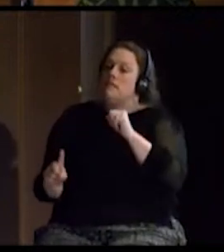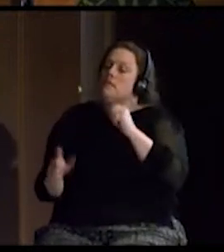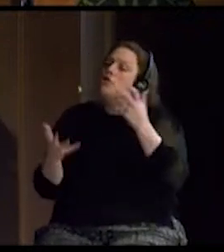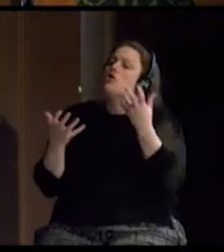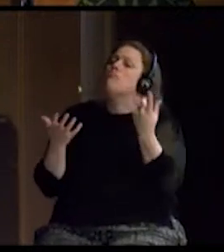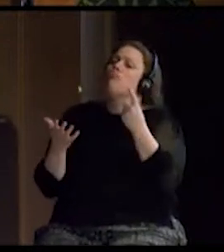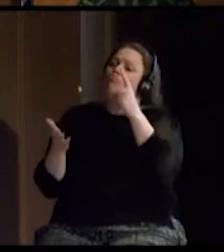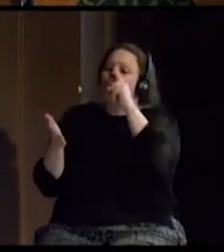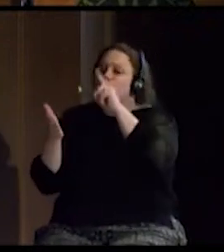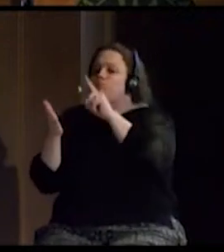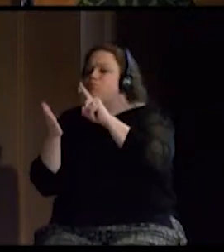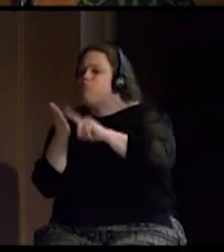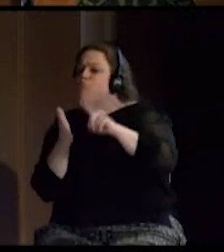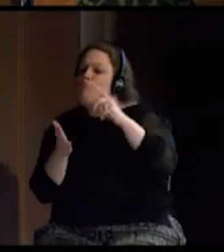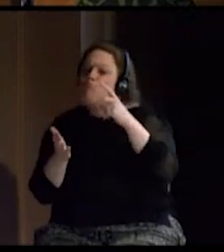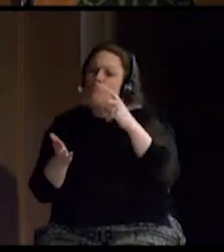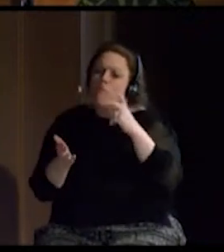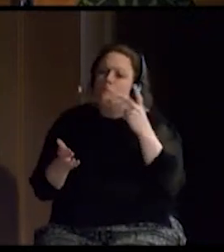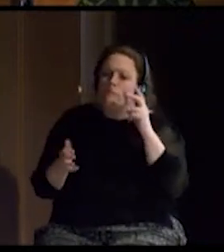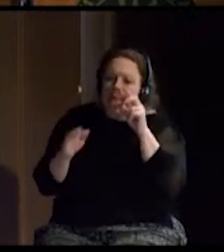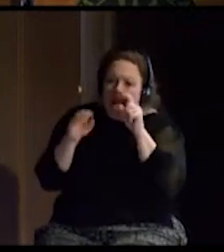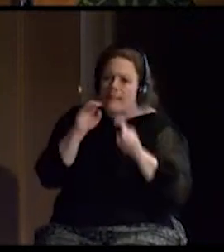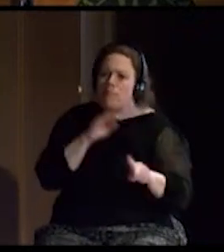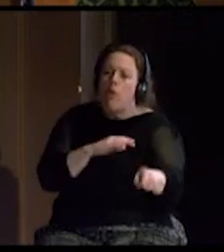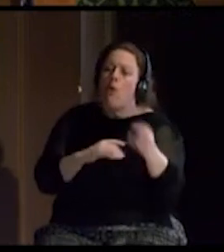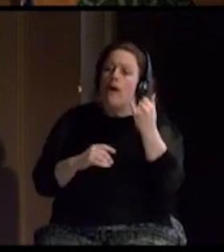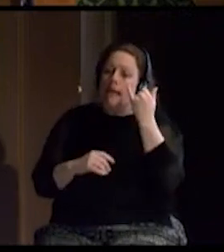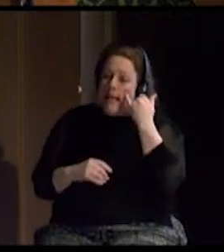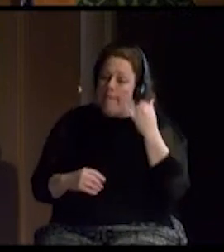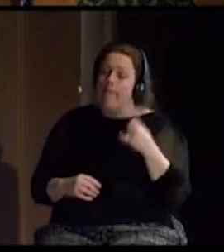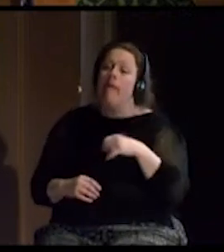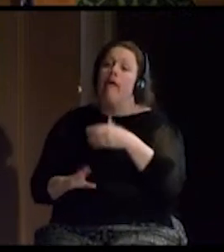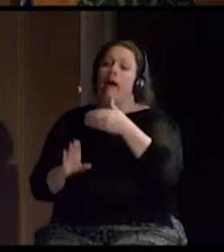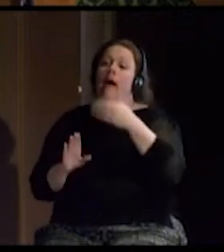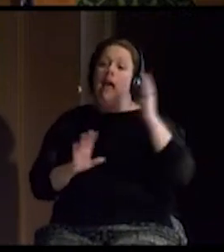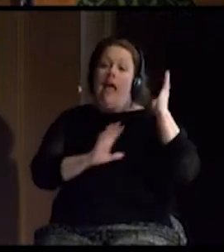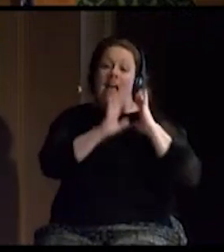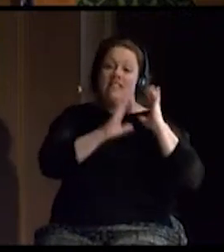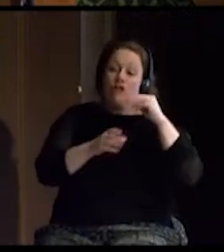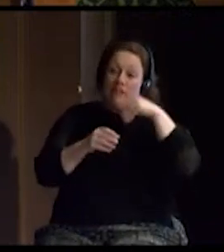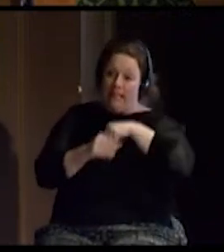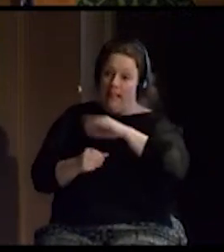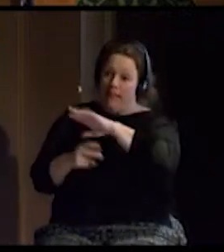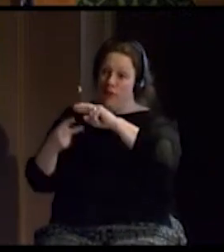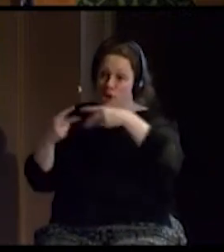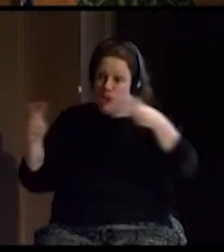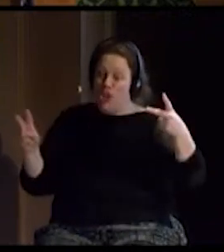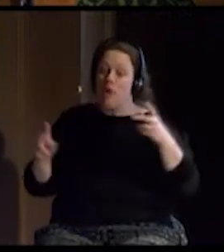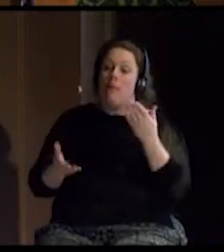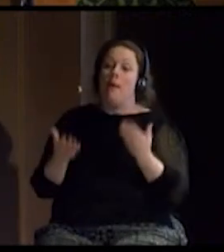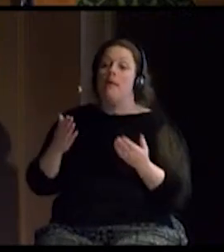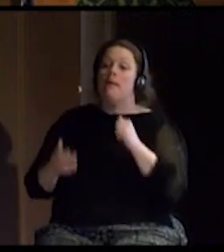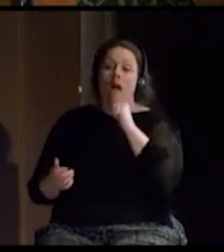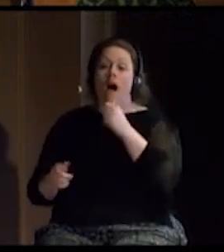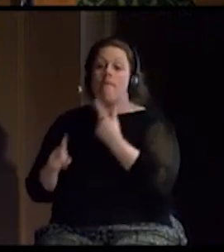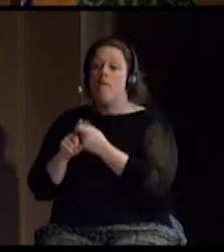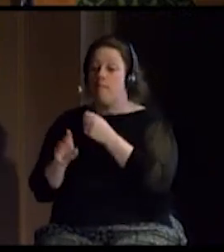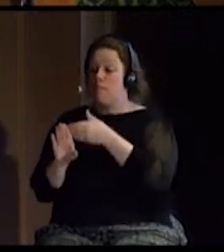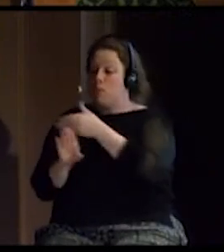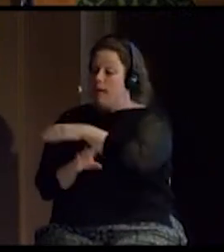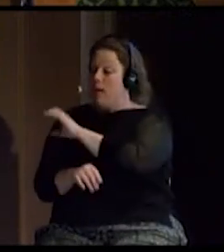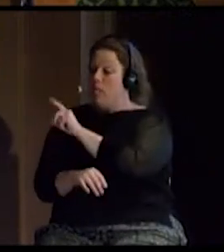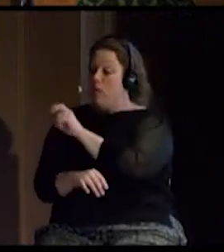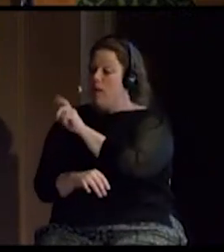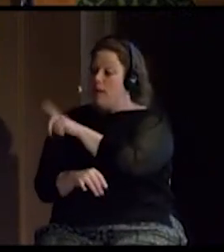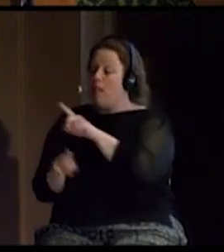explore whether there's ancestry in mutton's genome which is not pre-colonial, but from a different dog population, like dogs